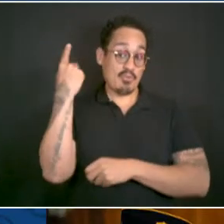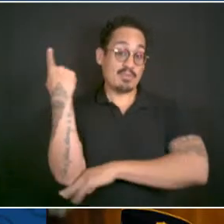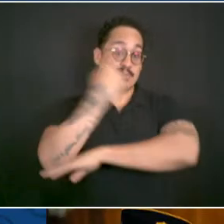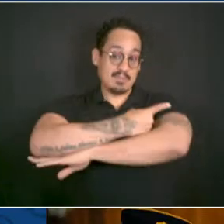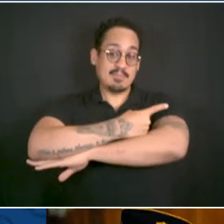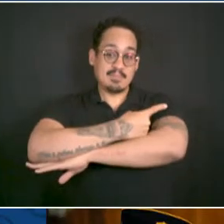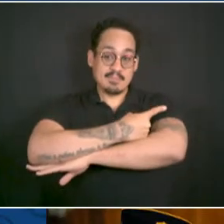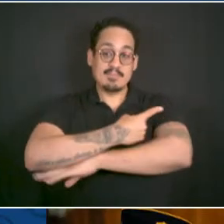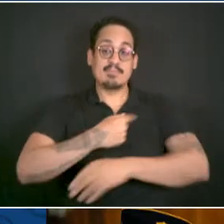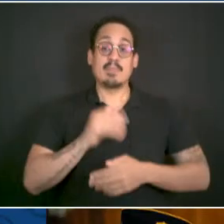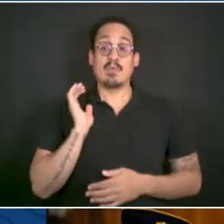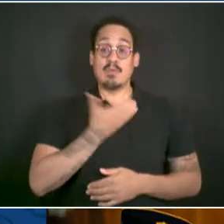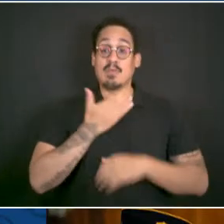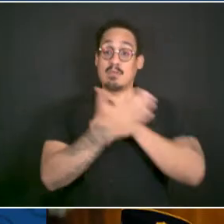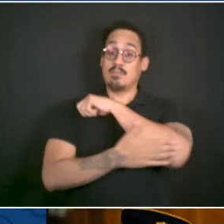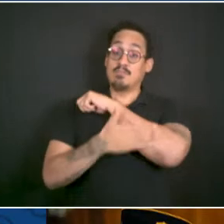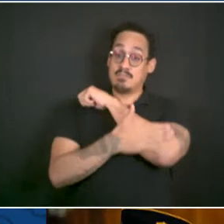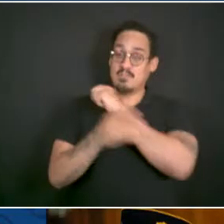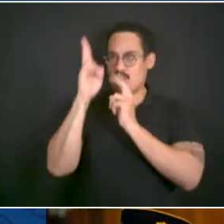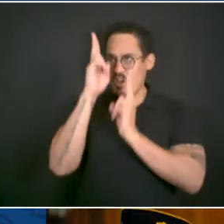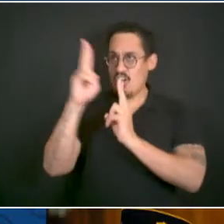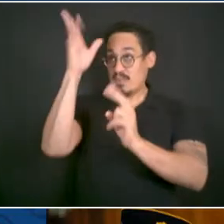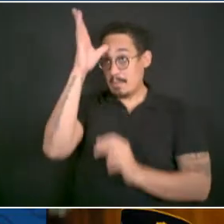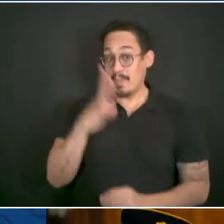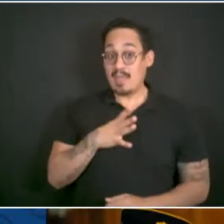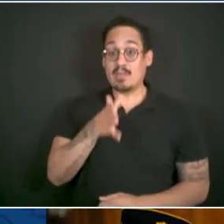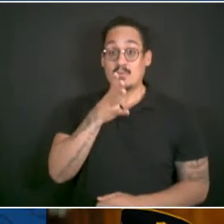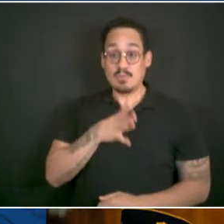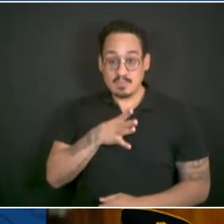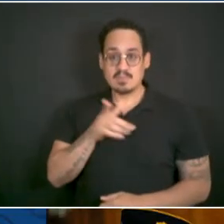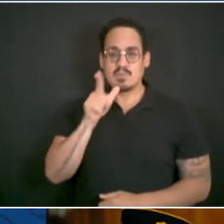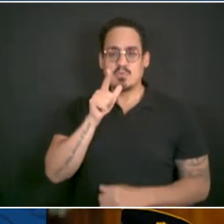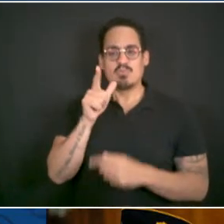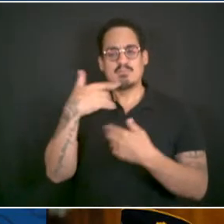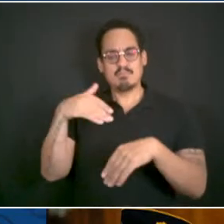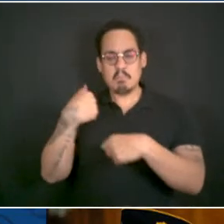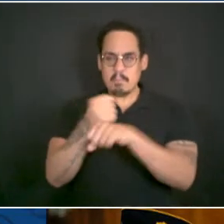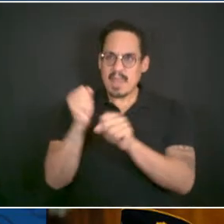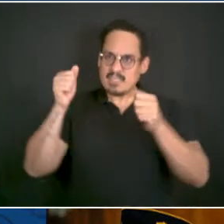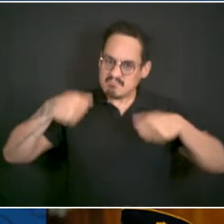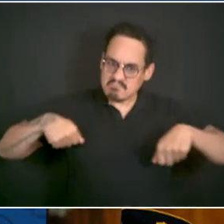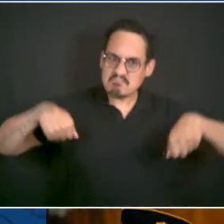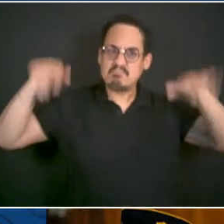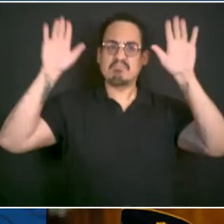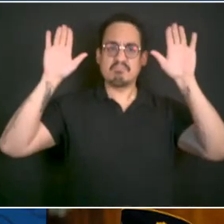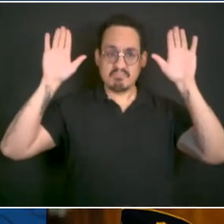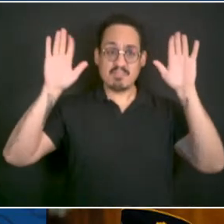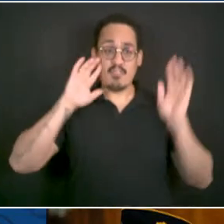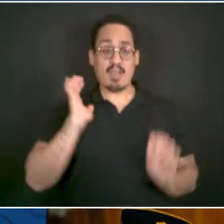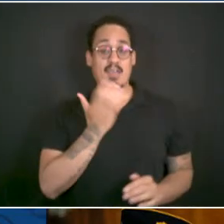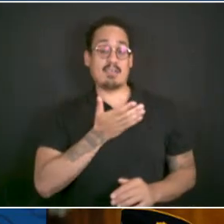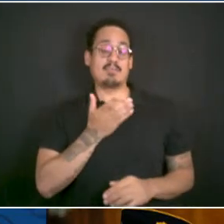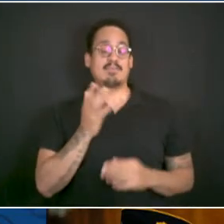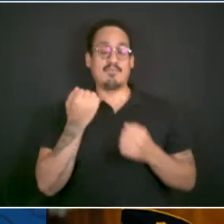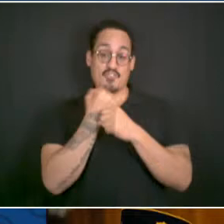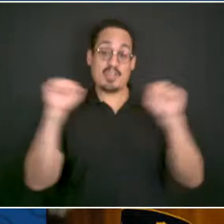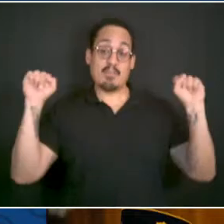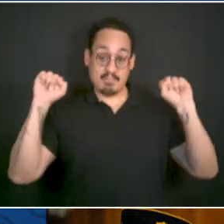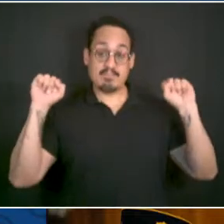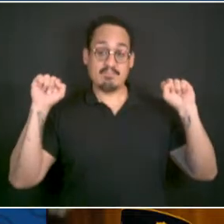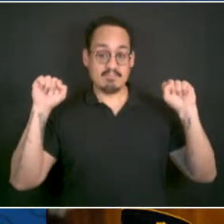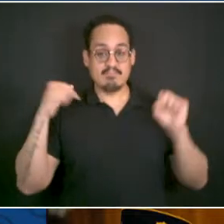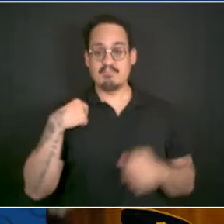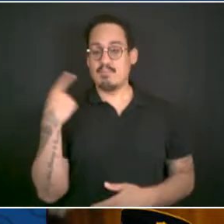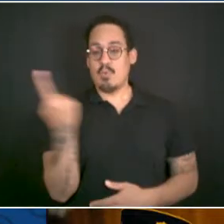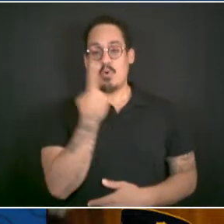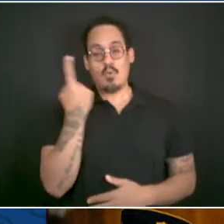our country honors the men and women who made the ultimate sacrifice for our freedom. And one of them, I always reflect